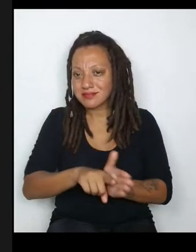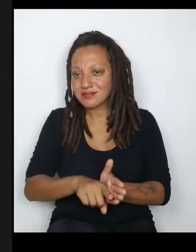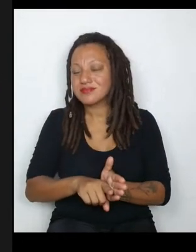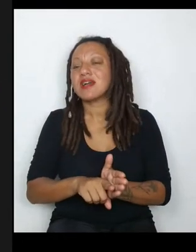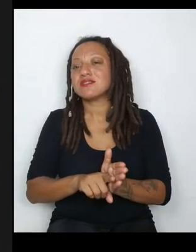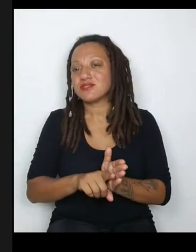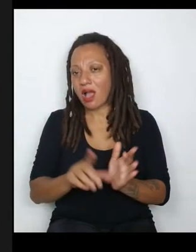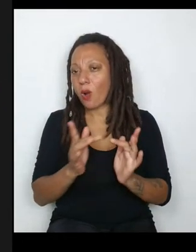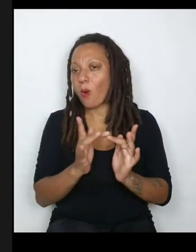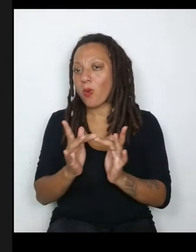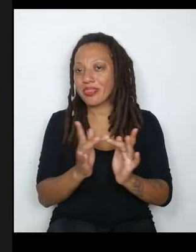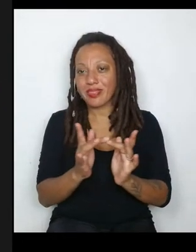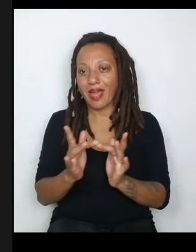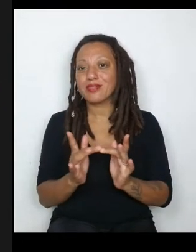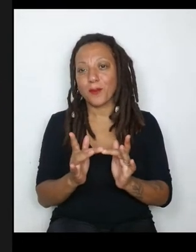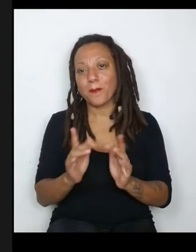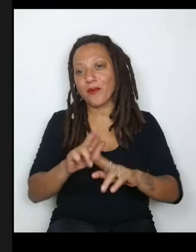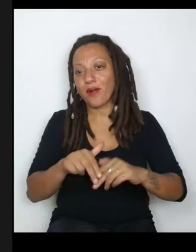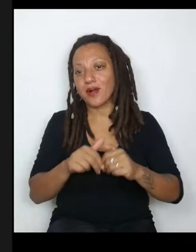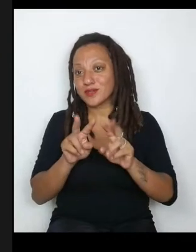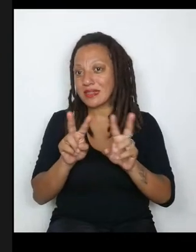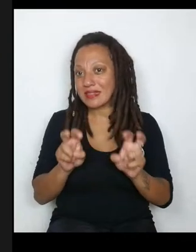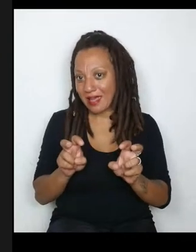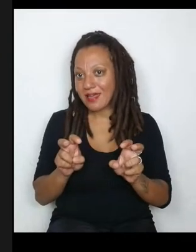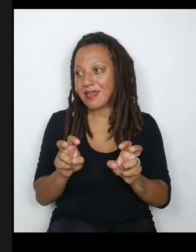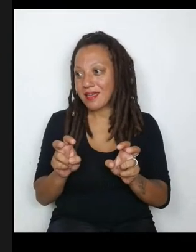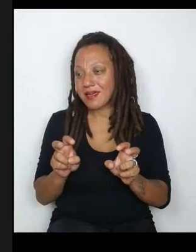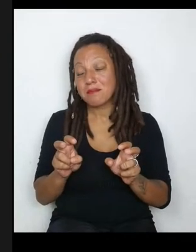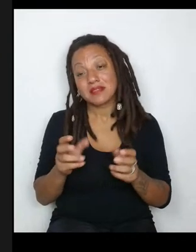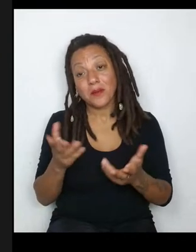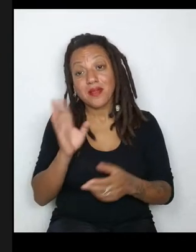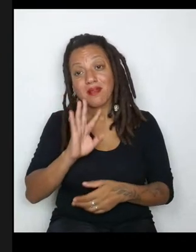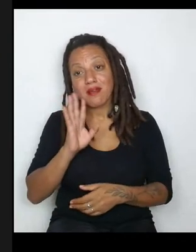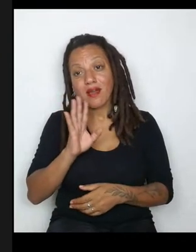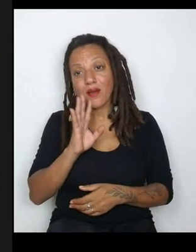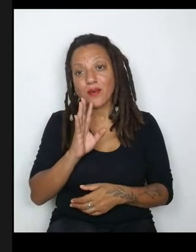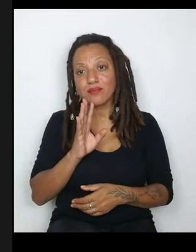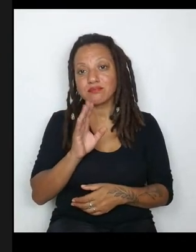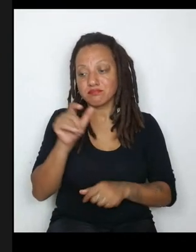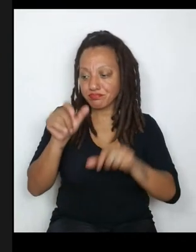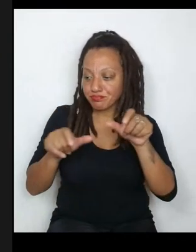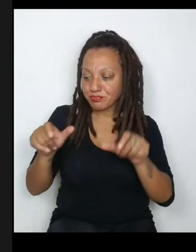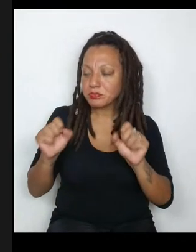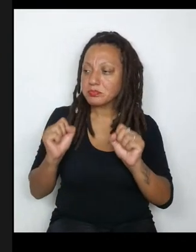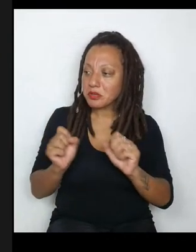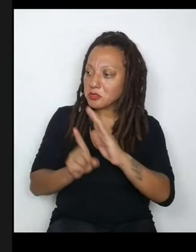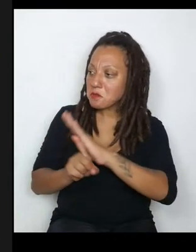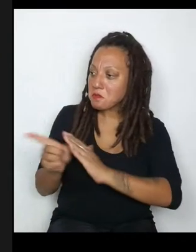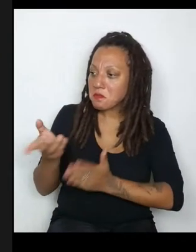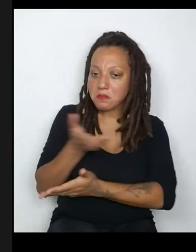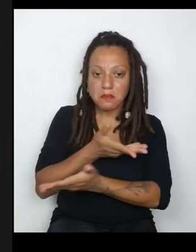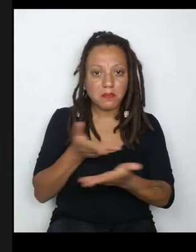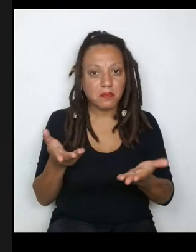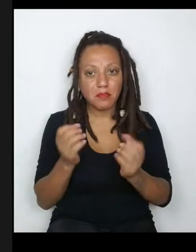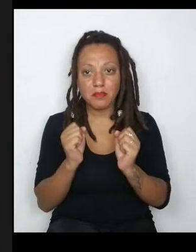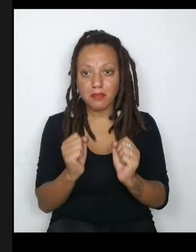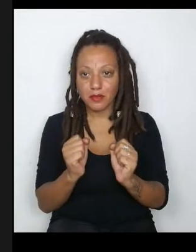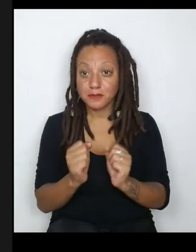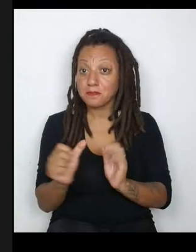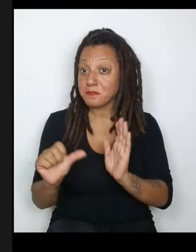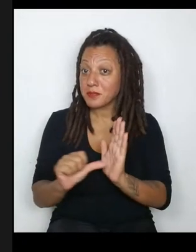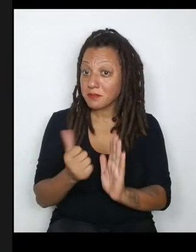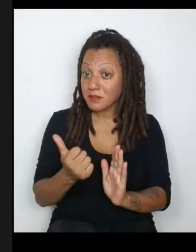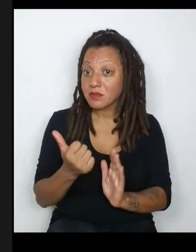investigations about goku so i think it would be a very interesting idea for you our speakers to ask questions to each